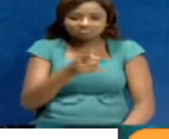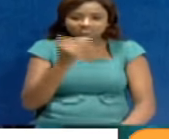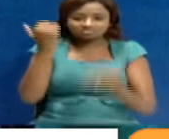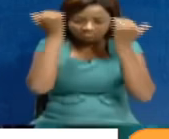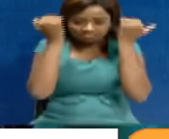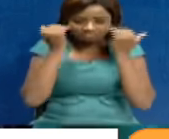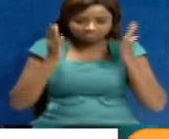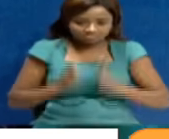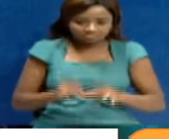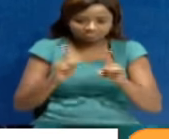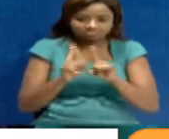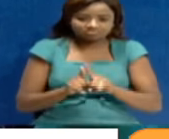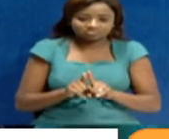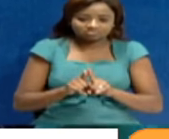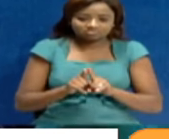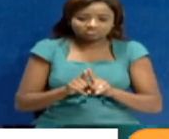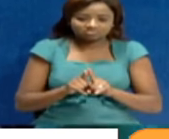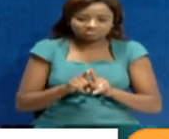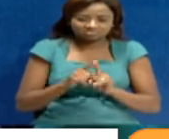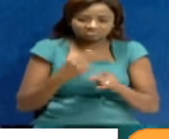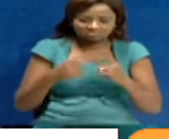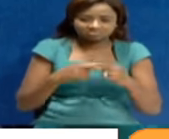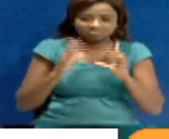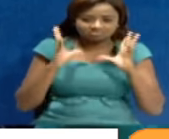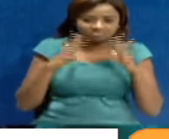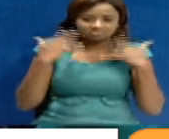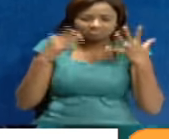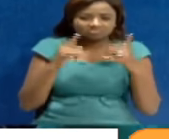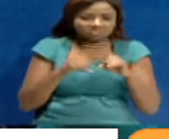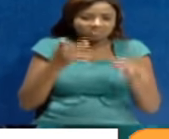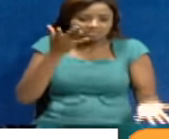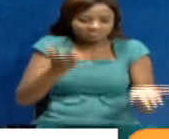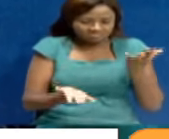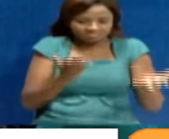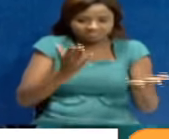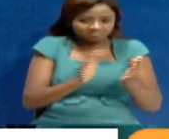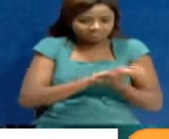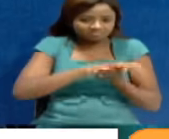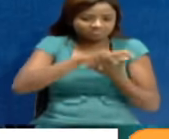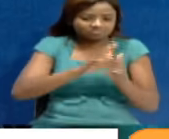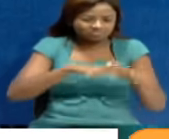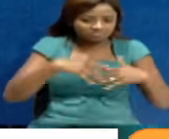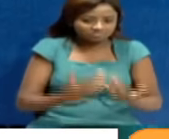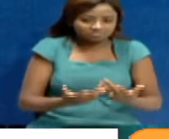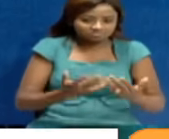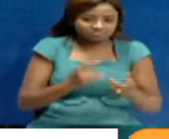continuously agonizing, Wahiga, how to create a balance between defending the constitution and the rule of law